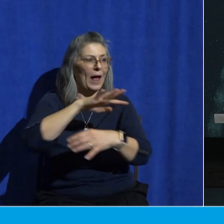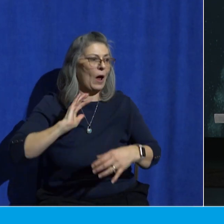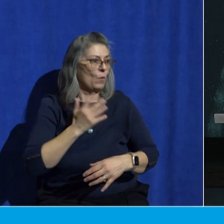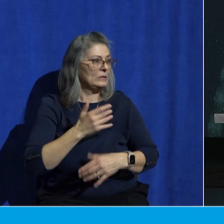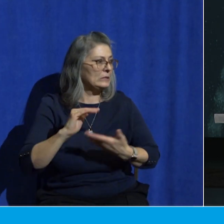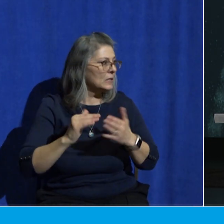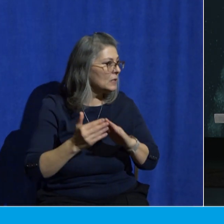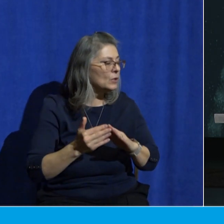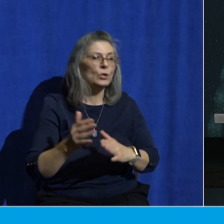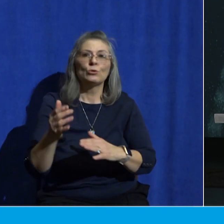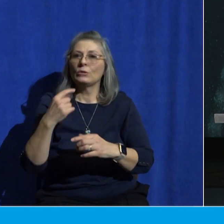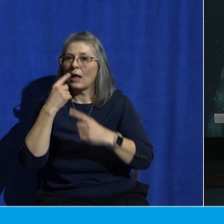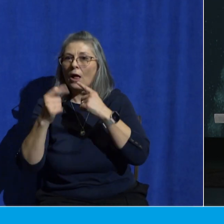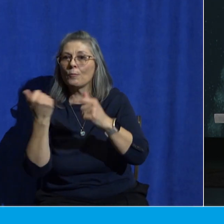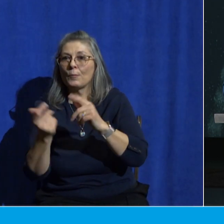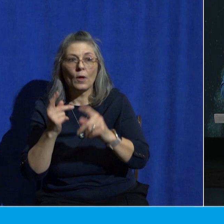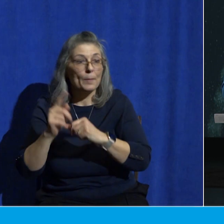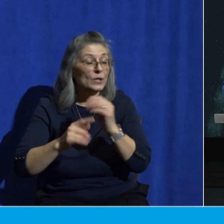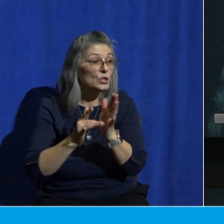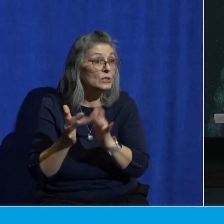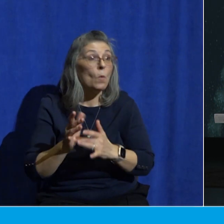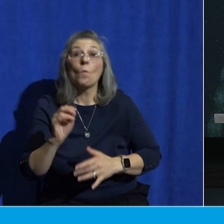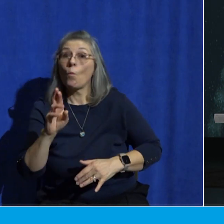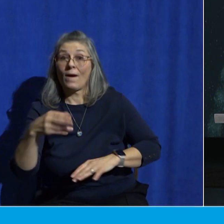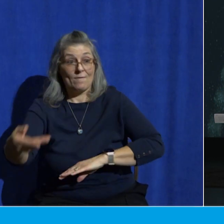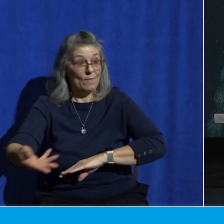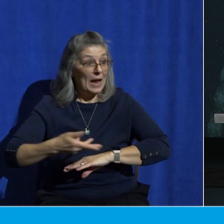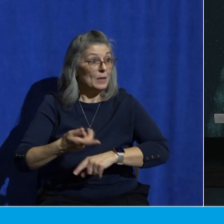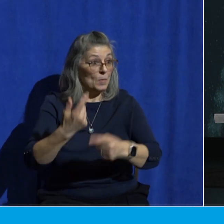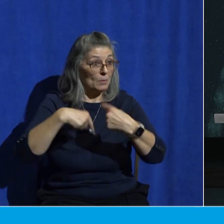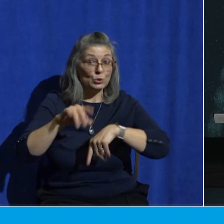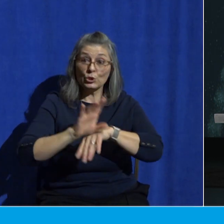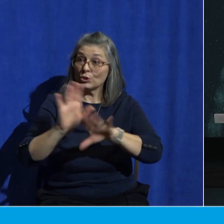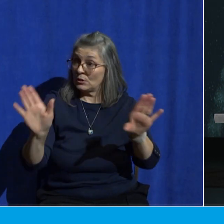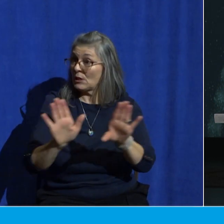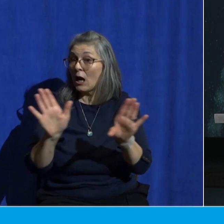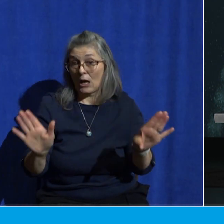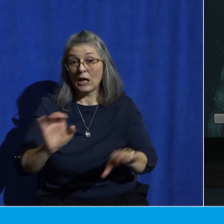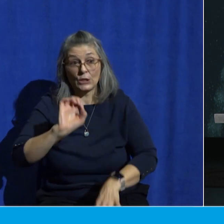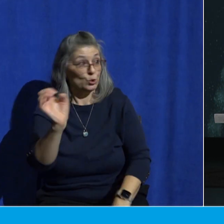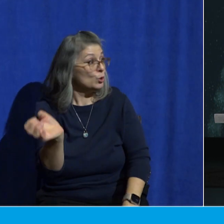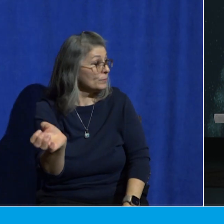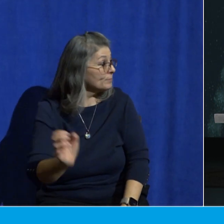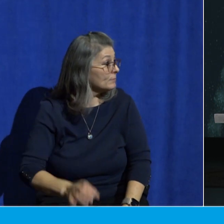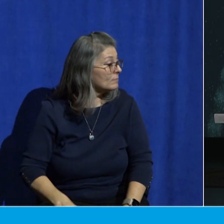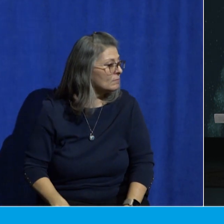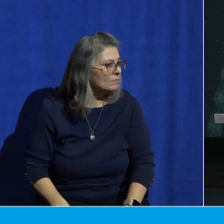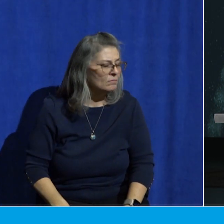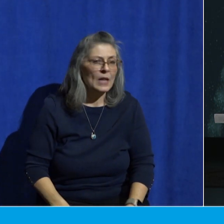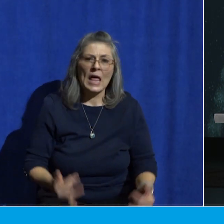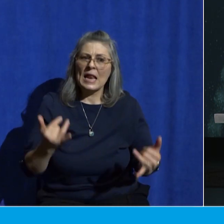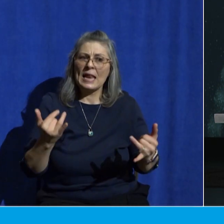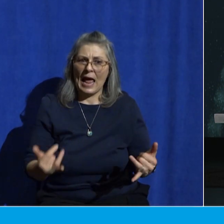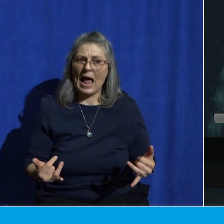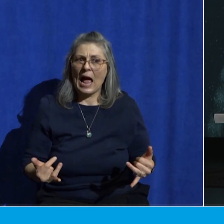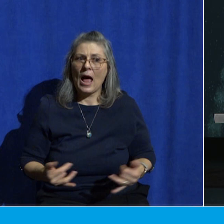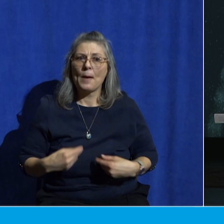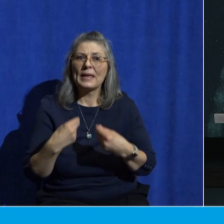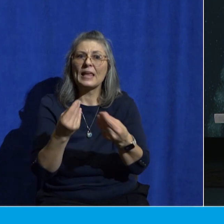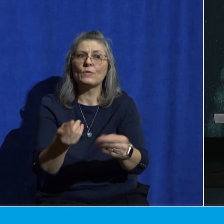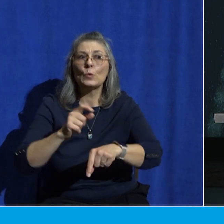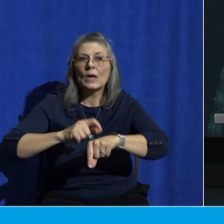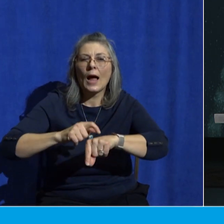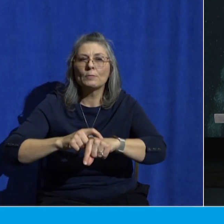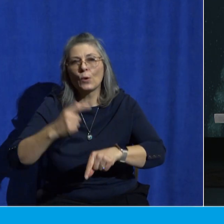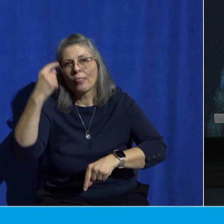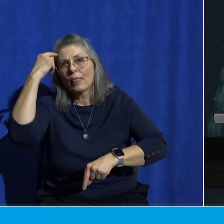people to come with you next Sunday. So I want to give you a moment just to think about this question. Pray about this question